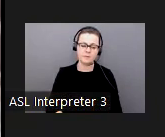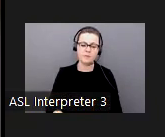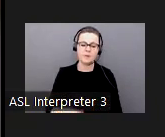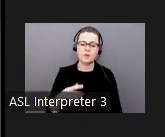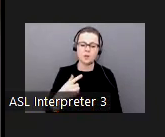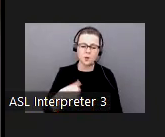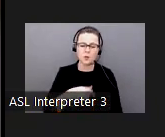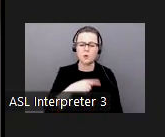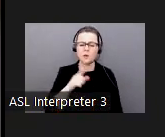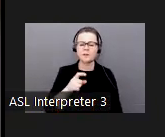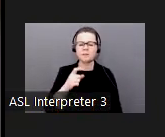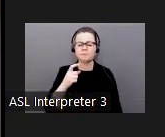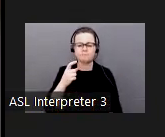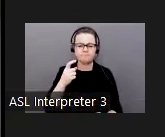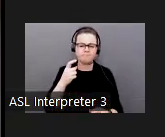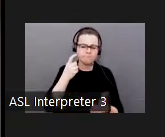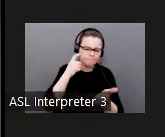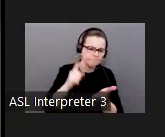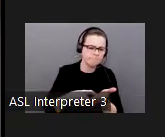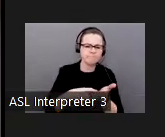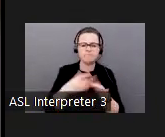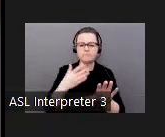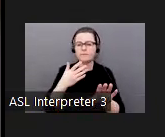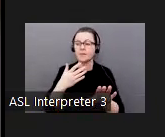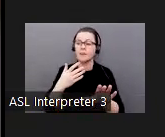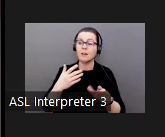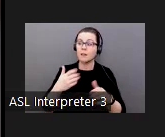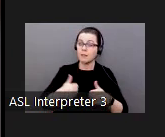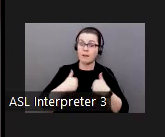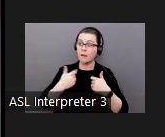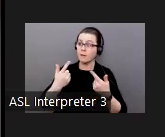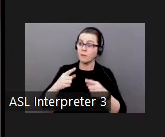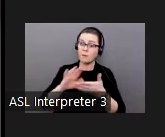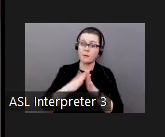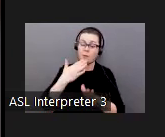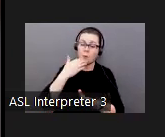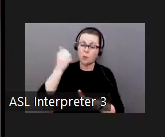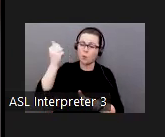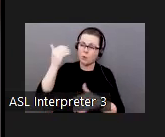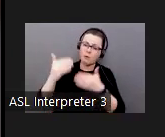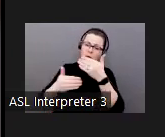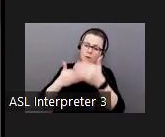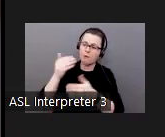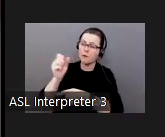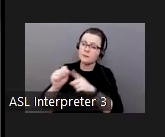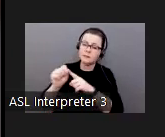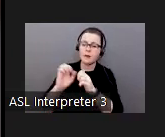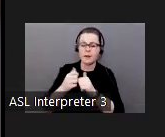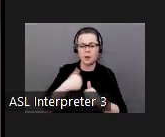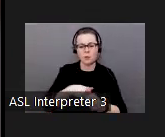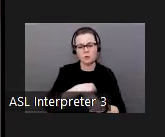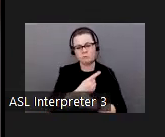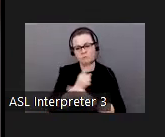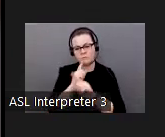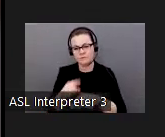to it. I'm going to show you a little scenario right now that shows a family situation. I